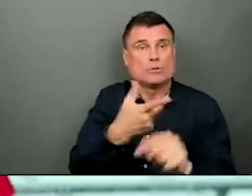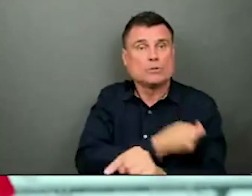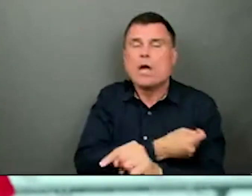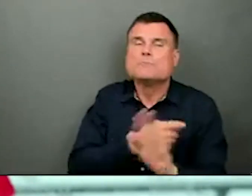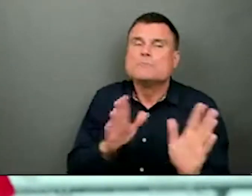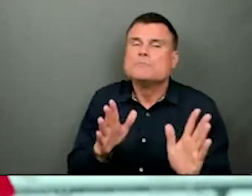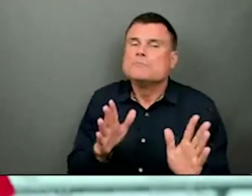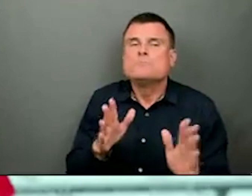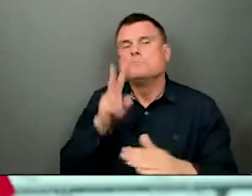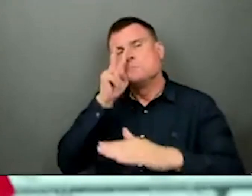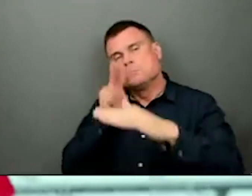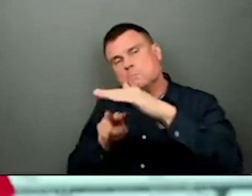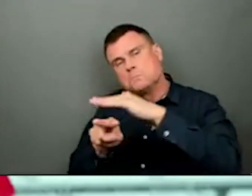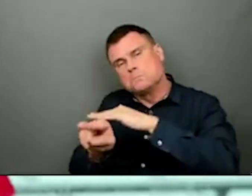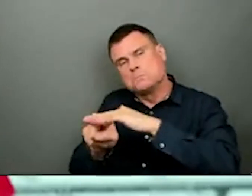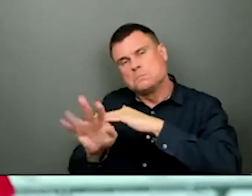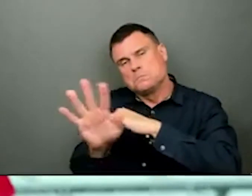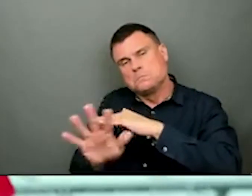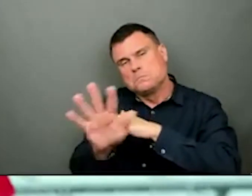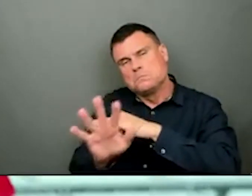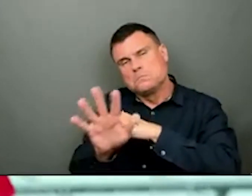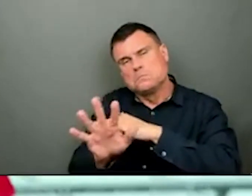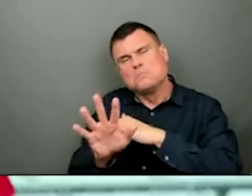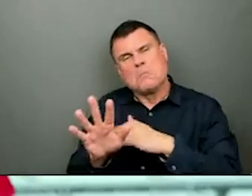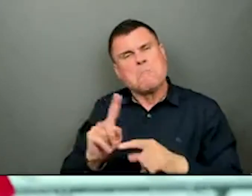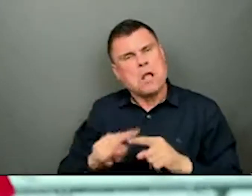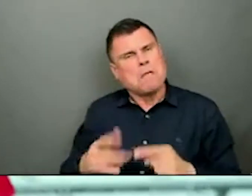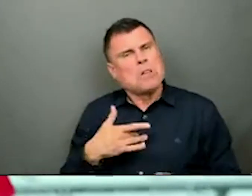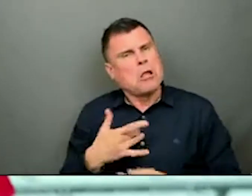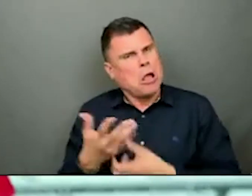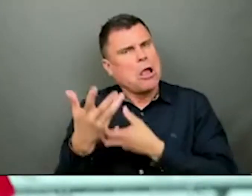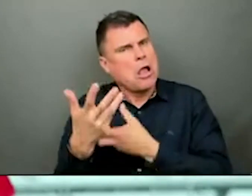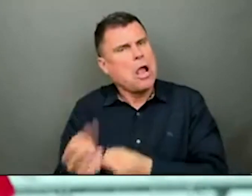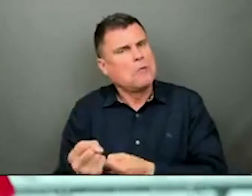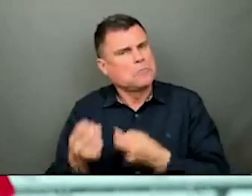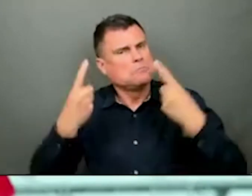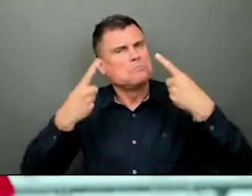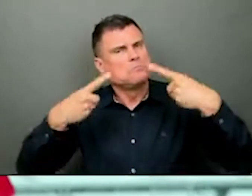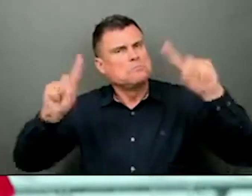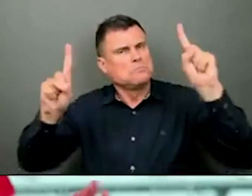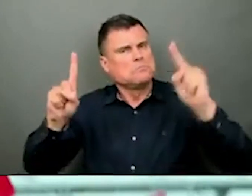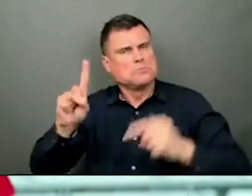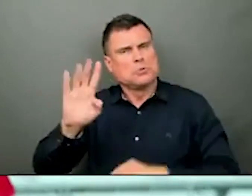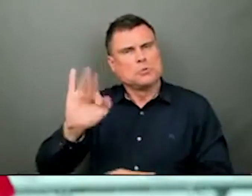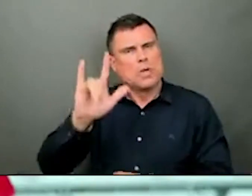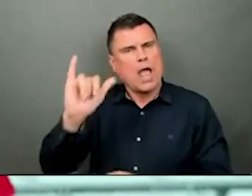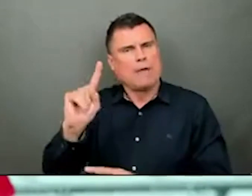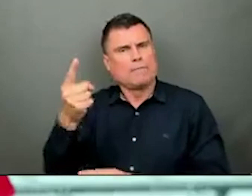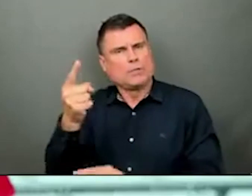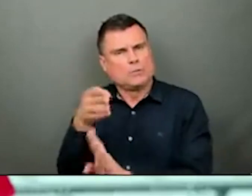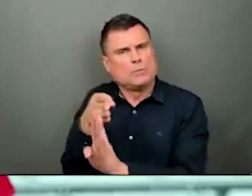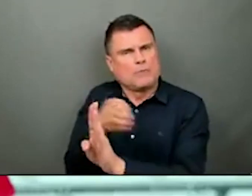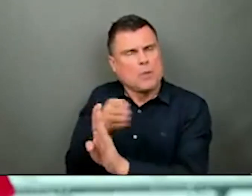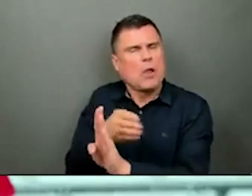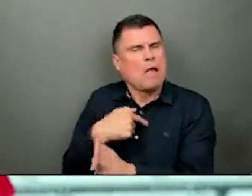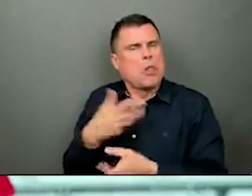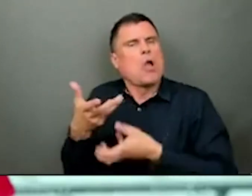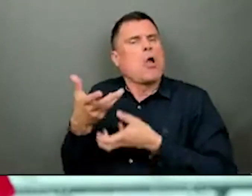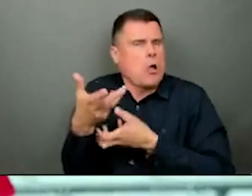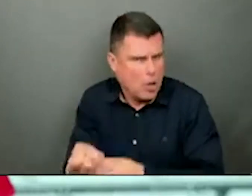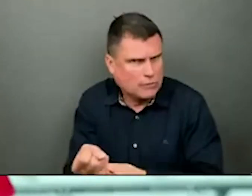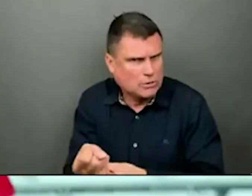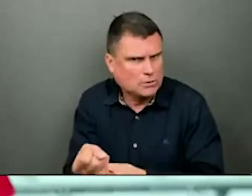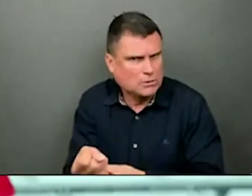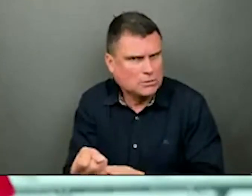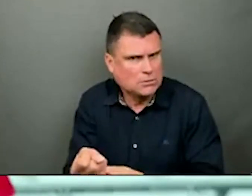July 1st, and I think we're going to have a really great Canada Day this year, but not a big party, just